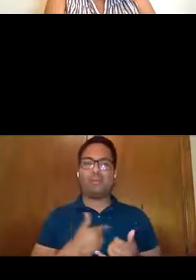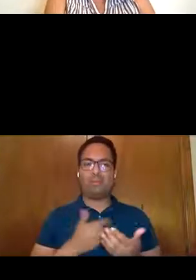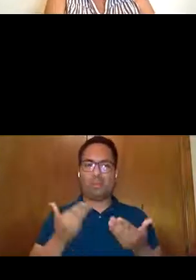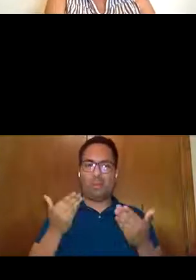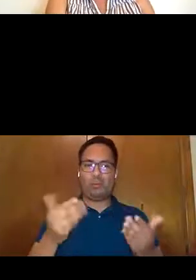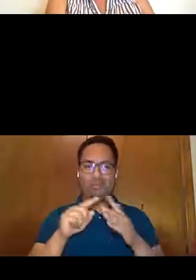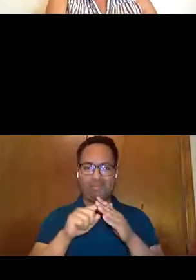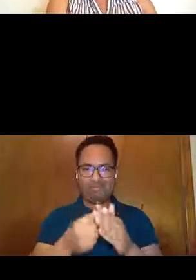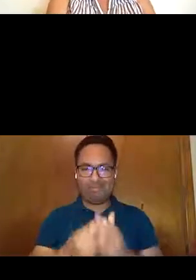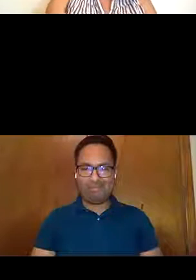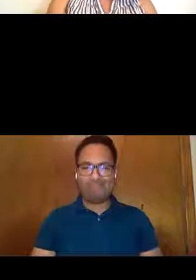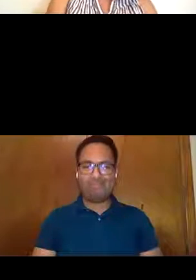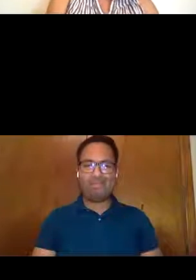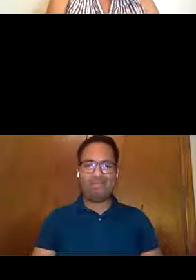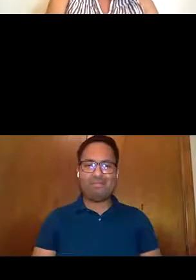started.